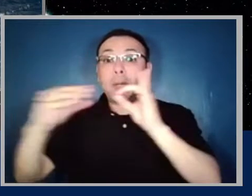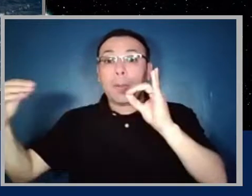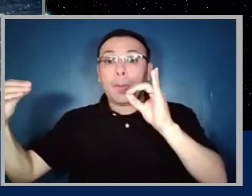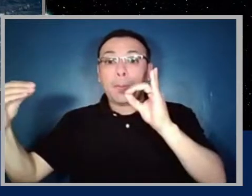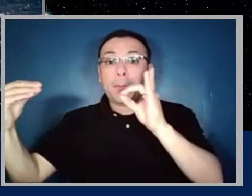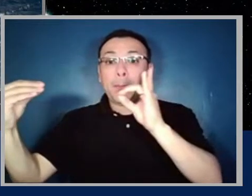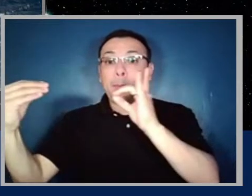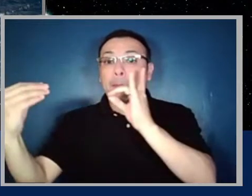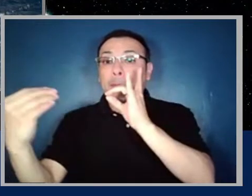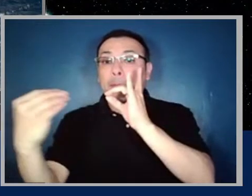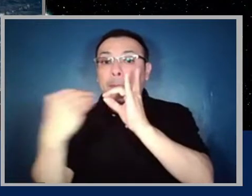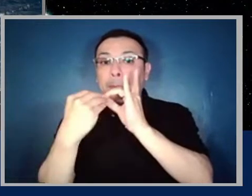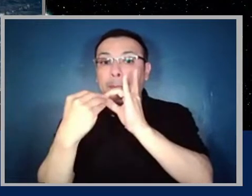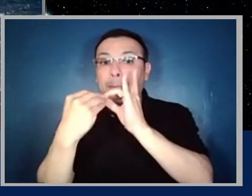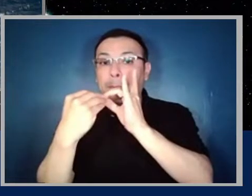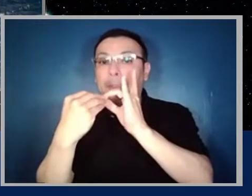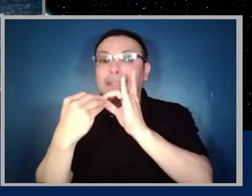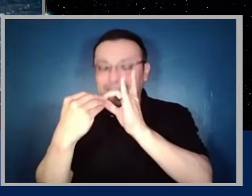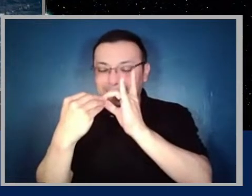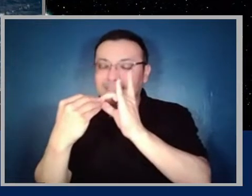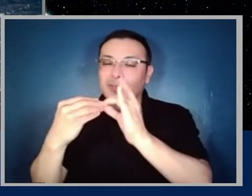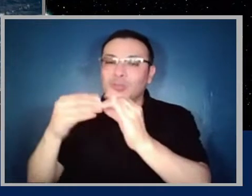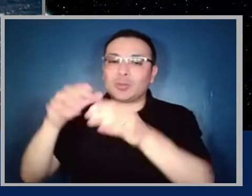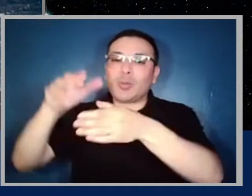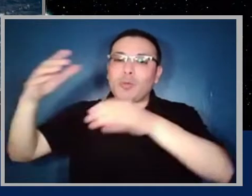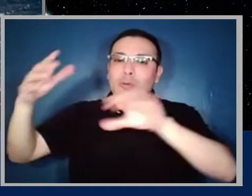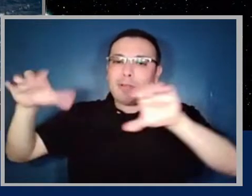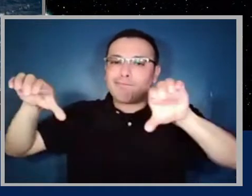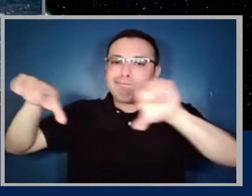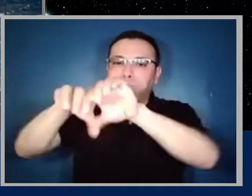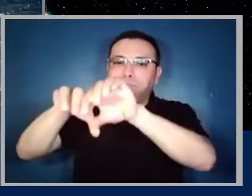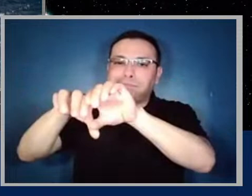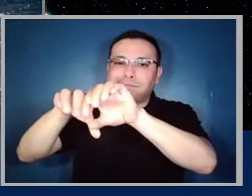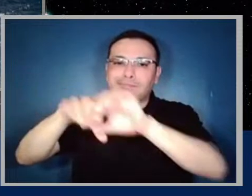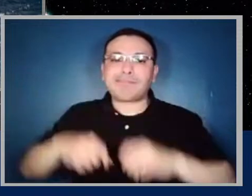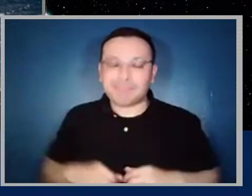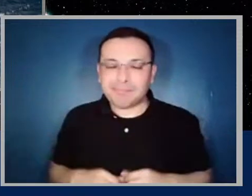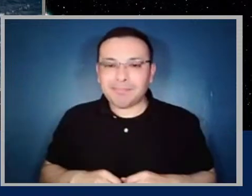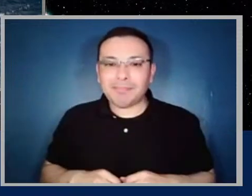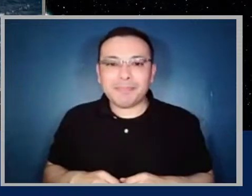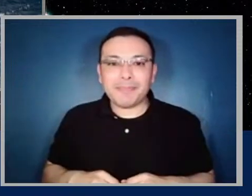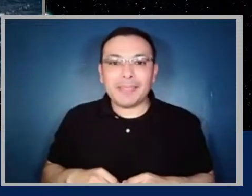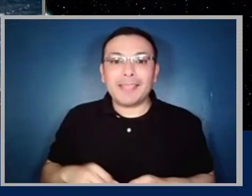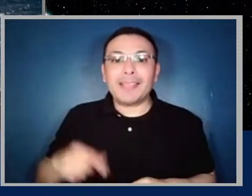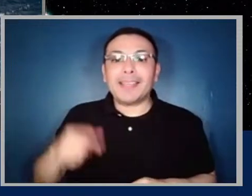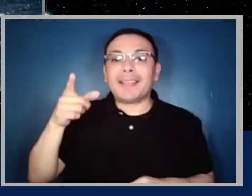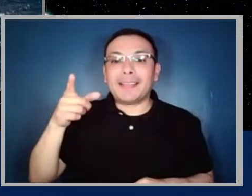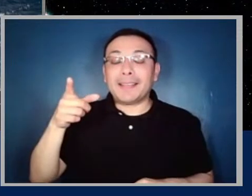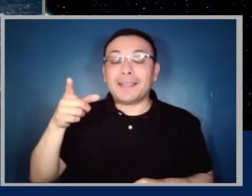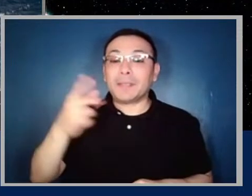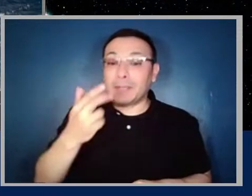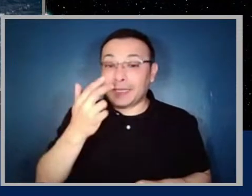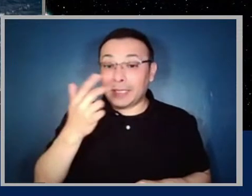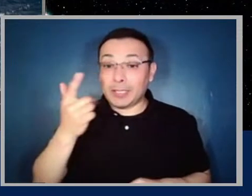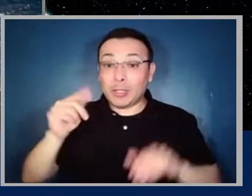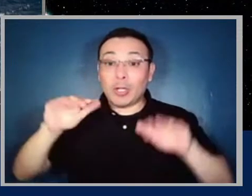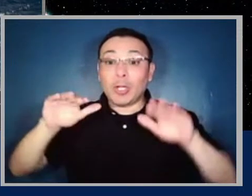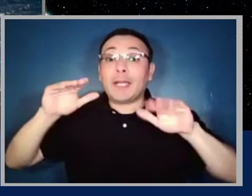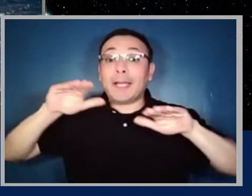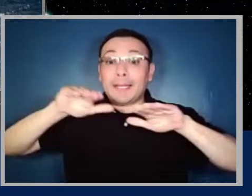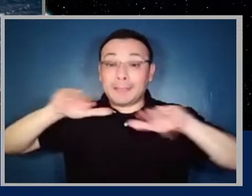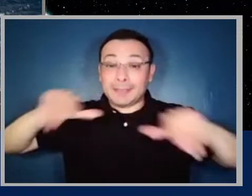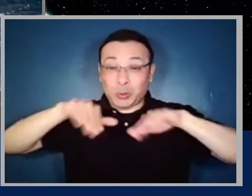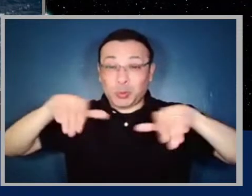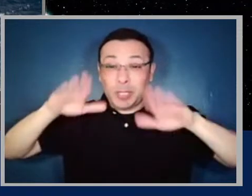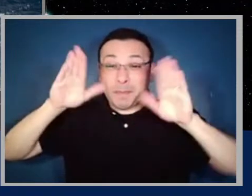I just say hatch goes here? Perfect. It was pretty cool. We talked about that diver going up there. He's knocking on the window saying, "Can you see me?"